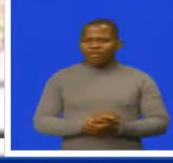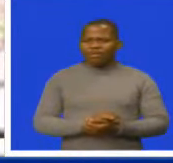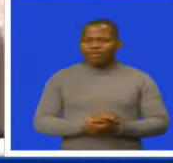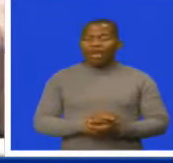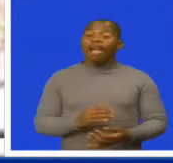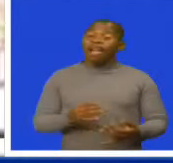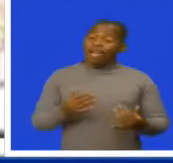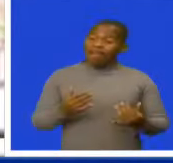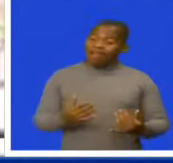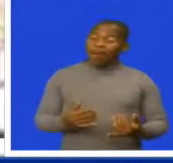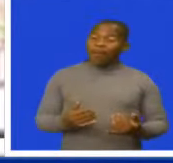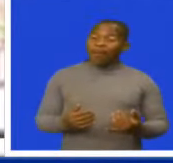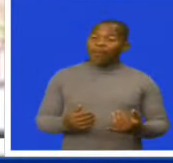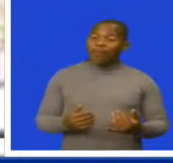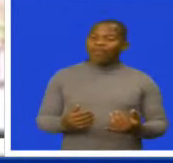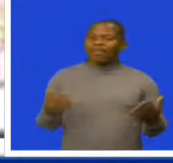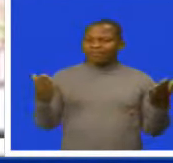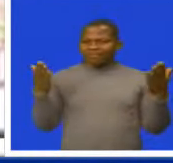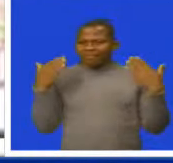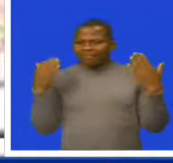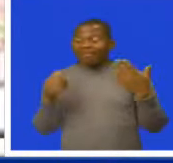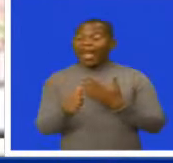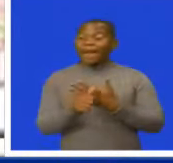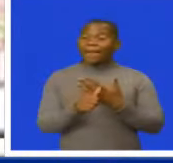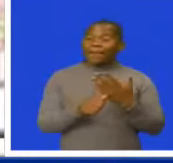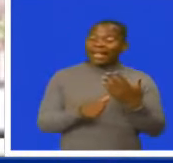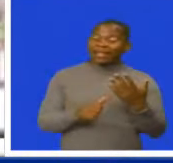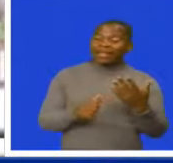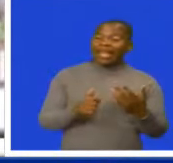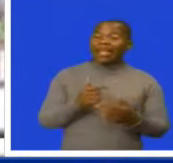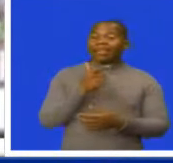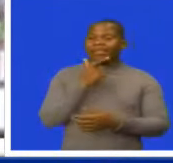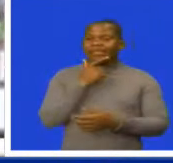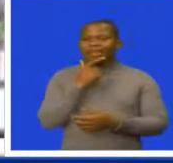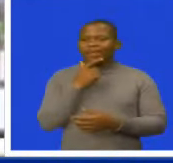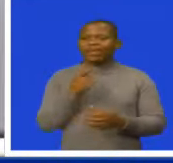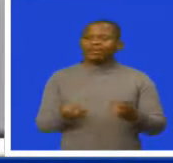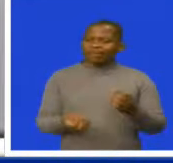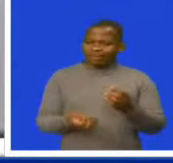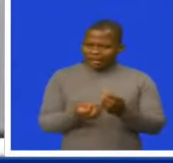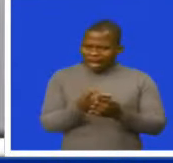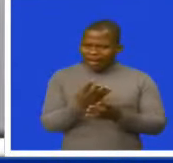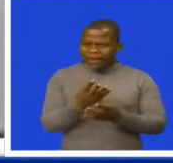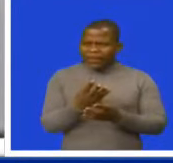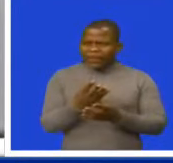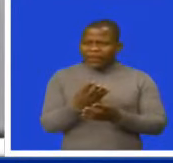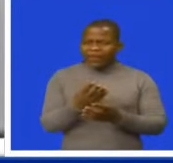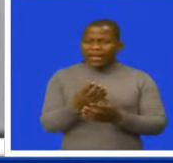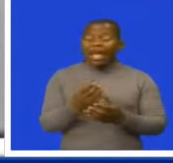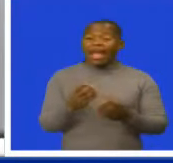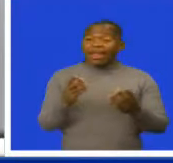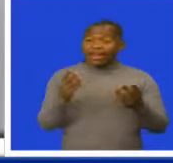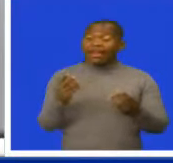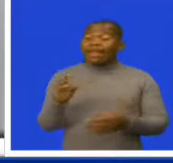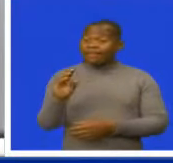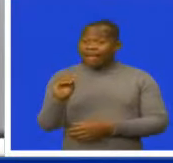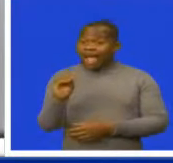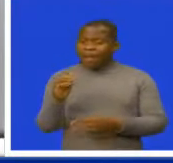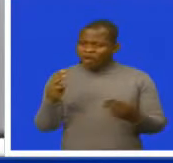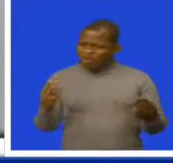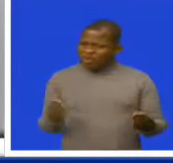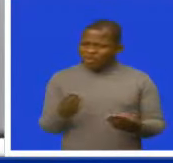season. Otherwise, the second wave is going to hit us and it will hit us hard. Kulumende naye uhlale anxusa